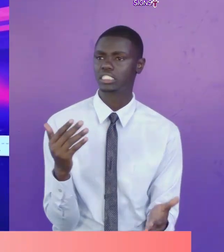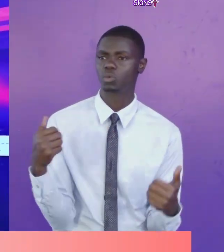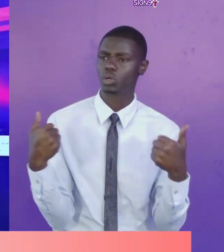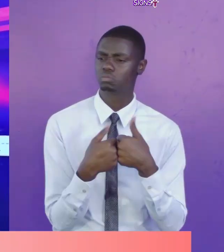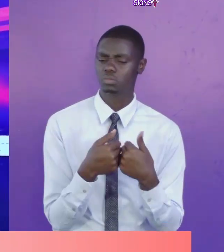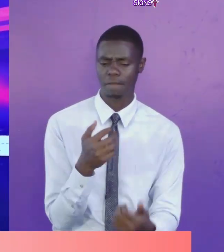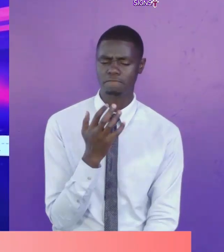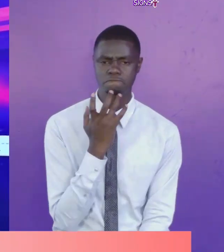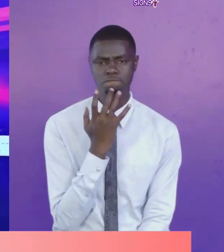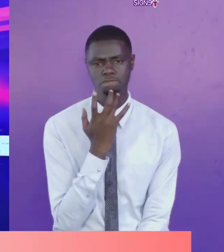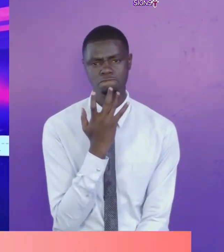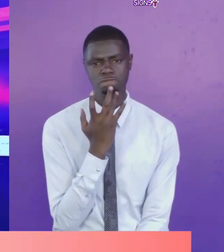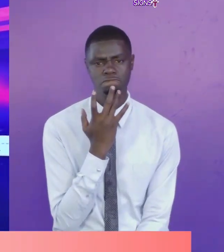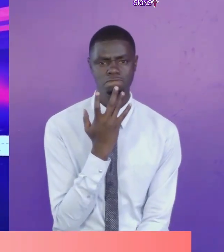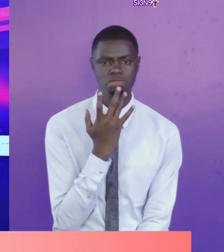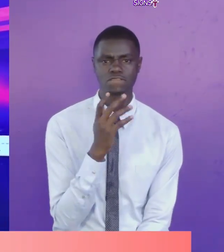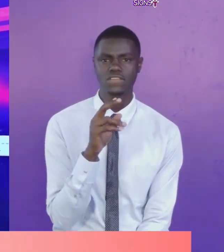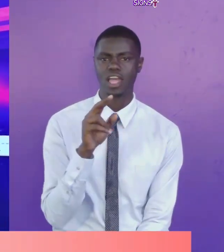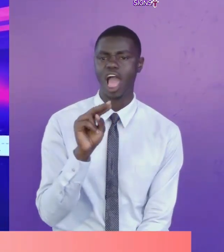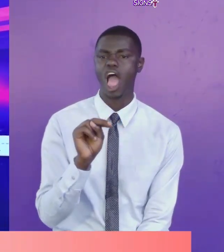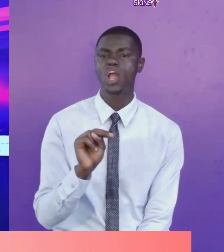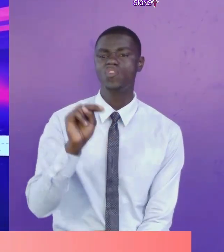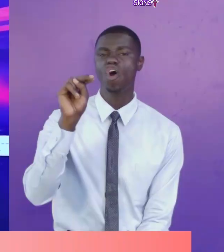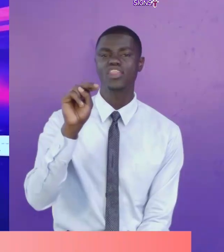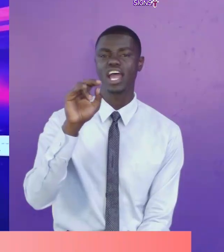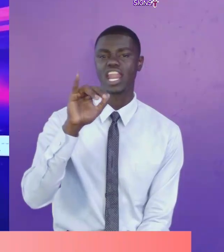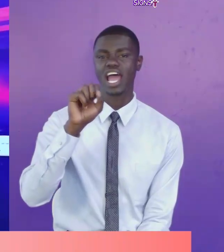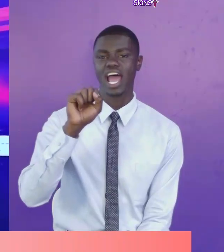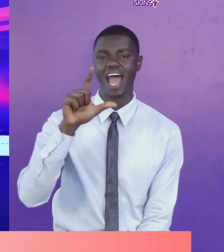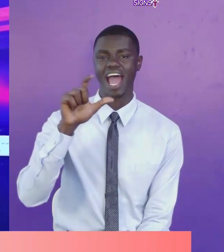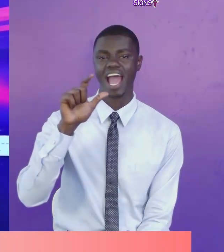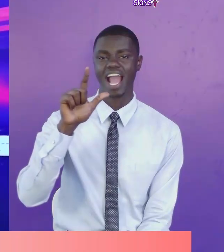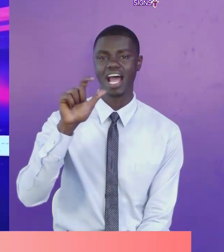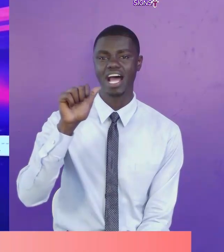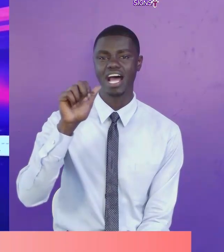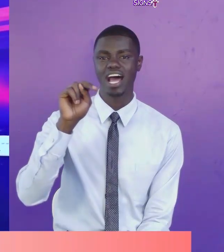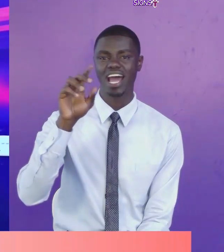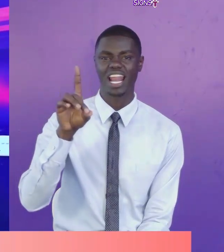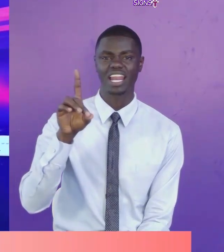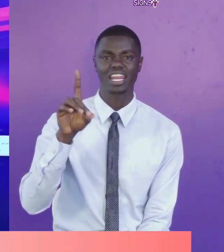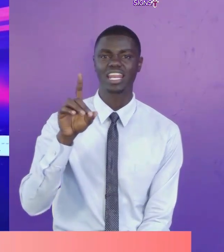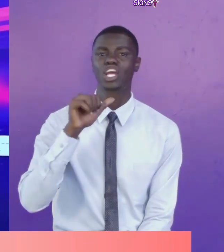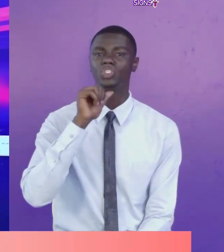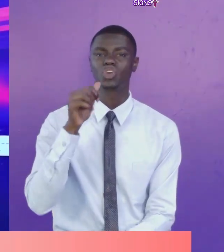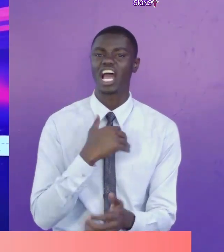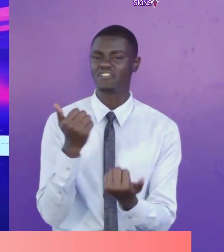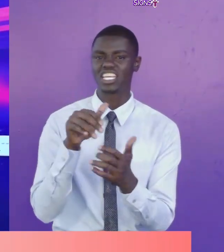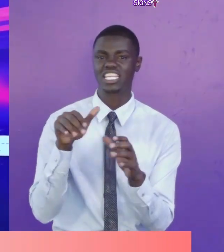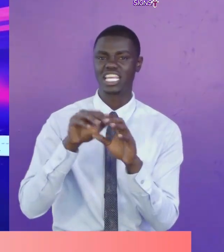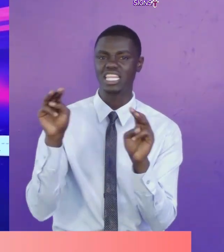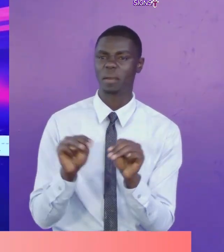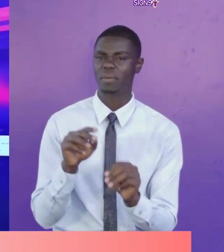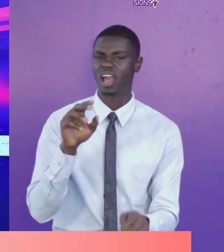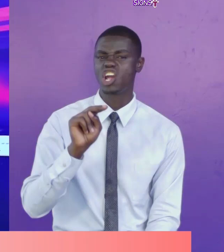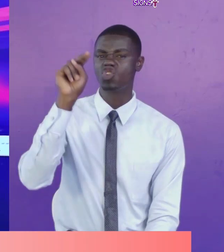scored against Northern Ireland. Do you know Northern Ireland? Does it have something in the map? Even this Northern Ireland